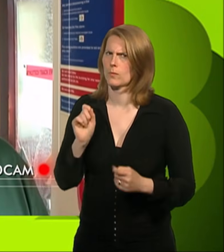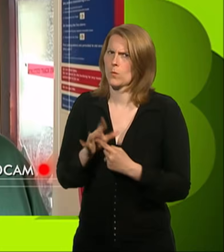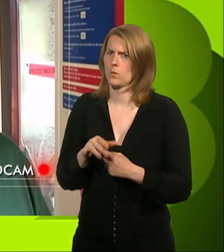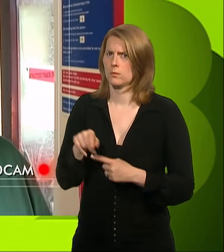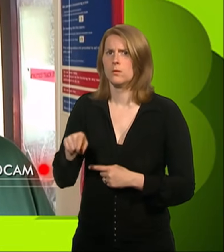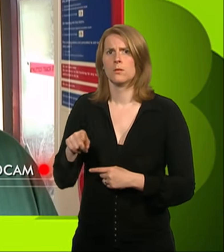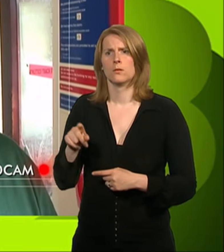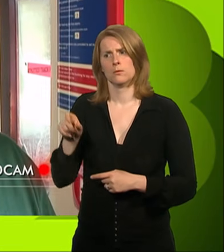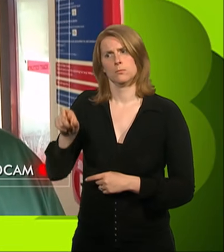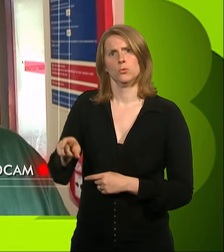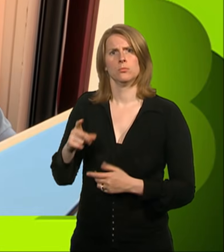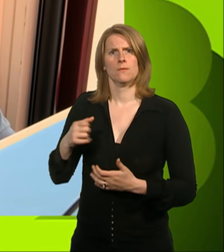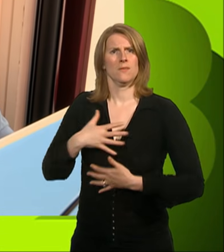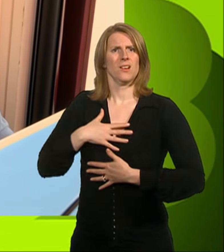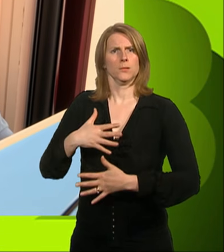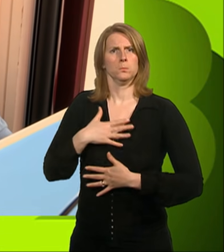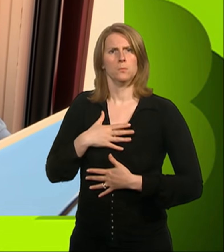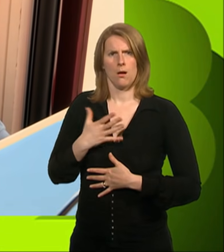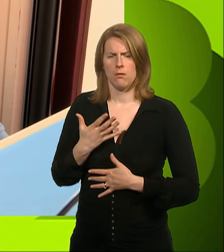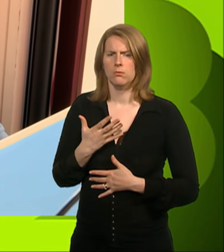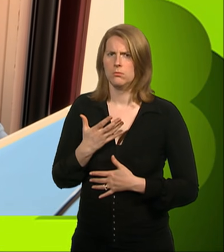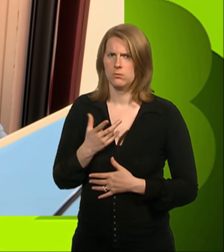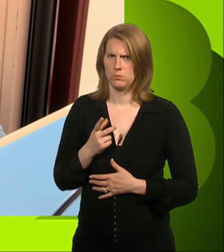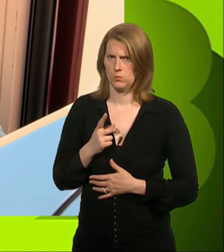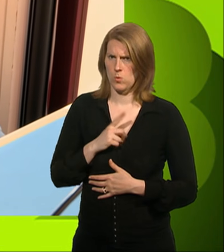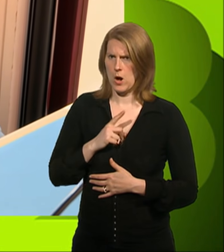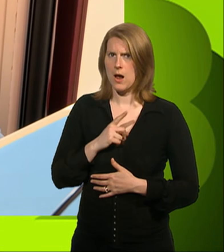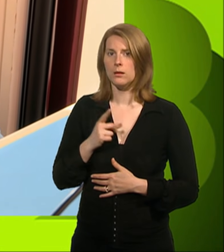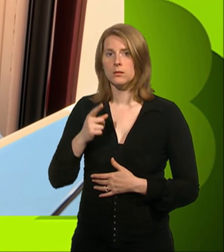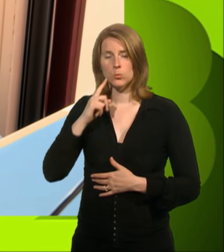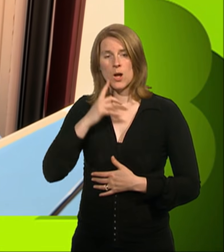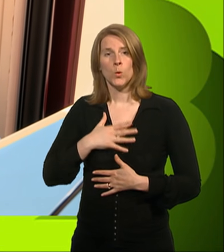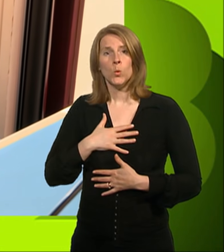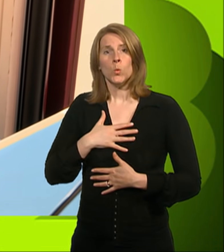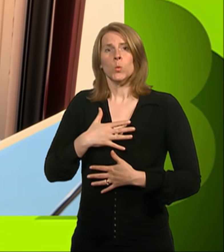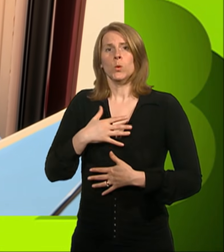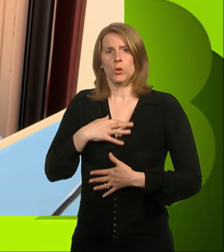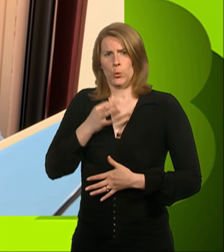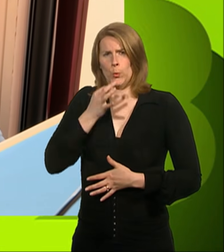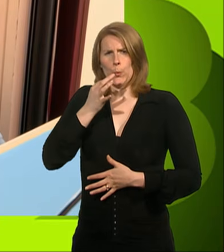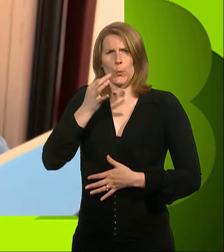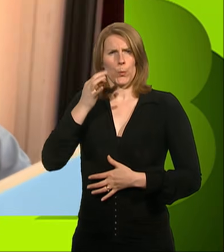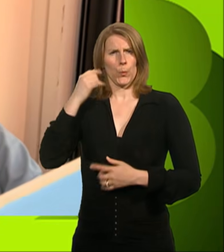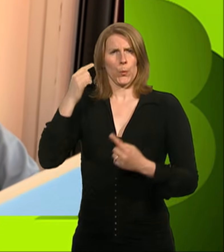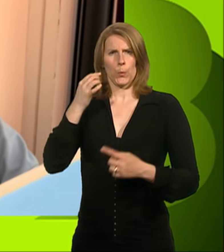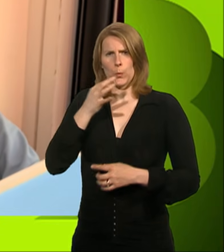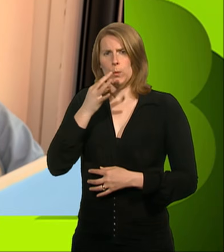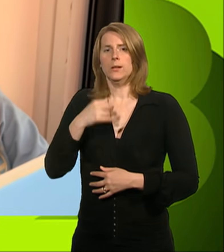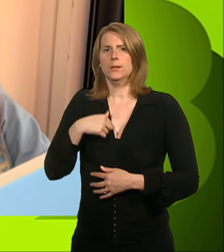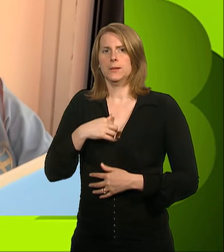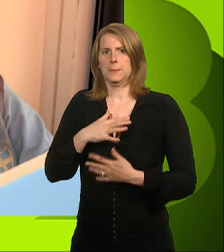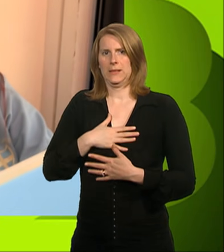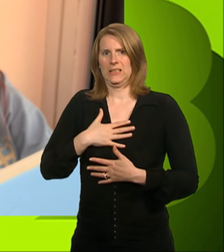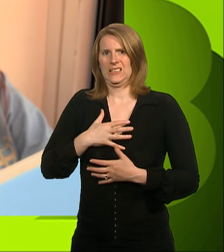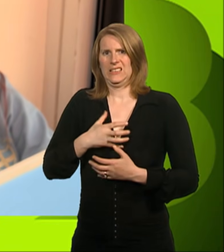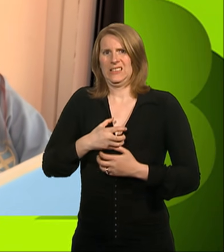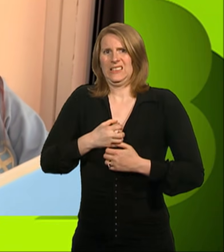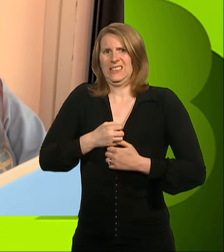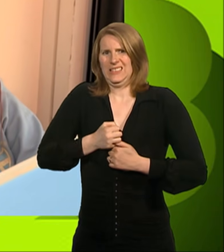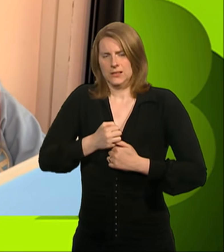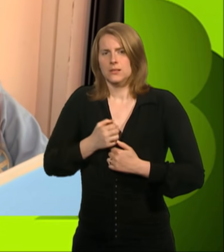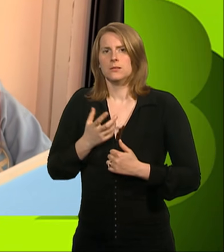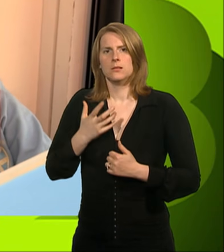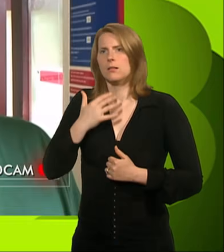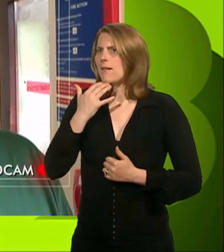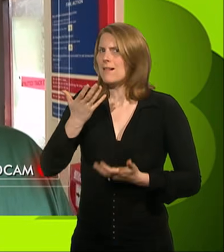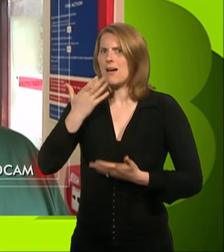gets tight if you're not getting enough air in. Right, your chest is really clear. There's no wheeze, okay? So although you feel you can't breathe, you're